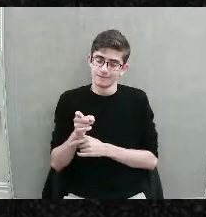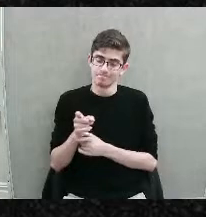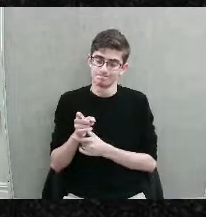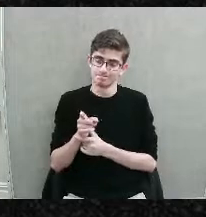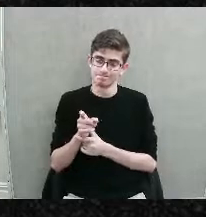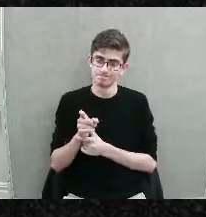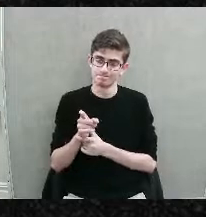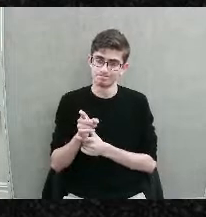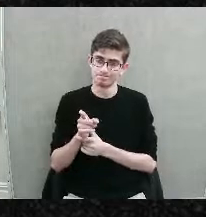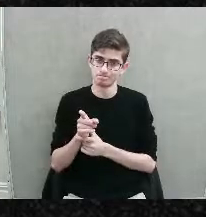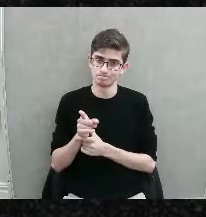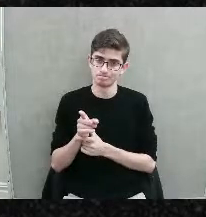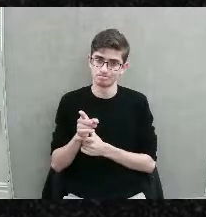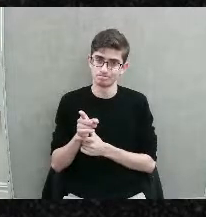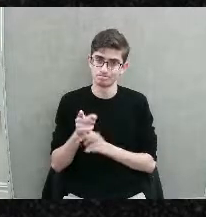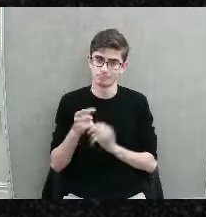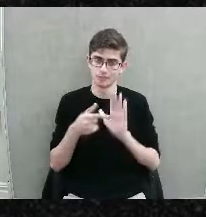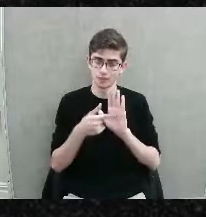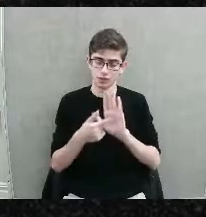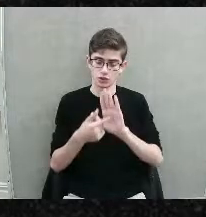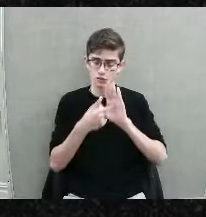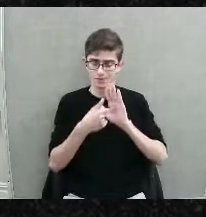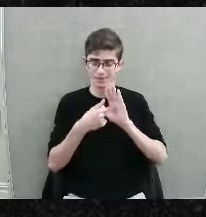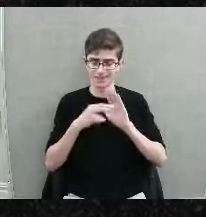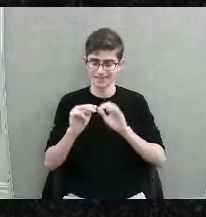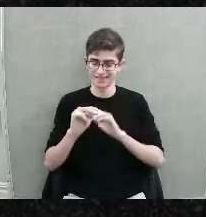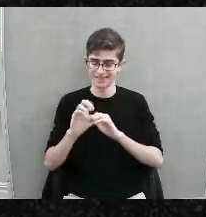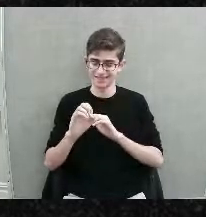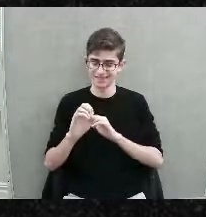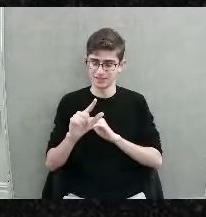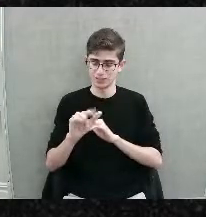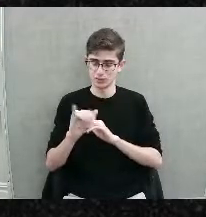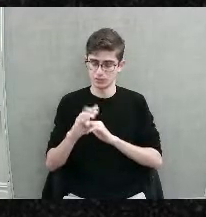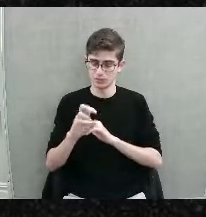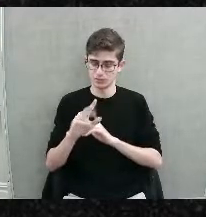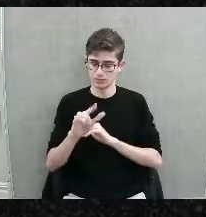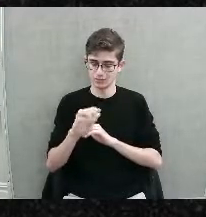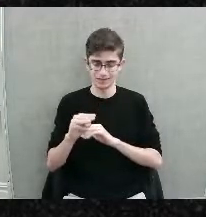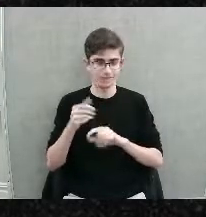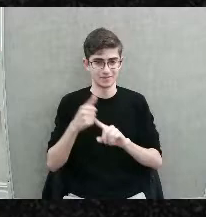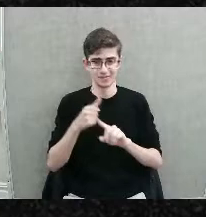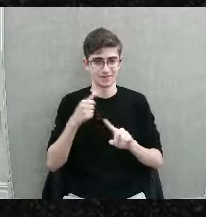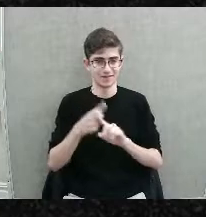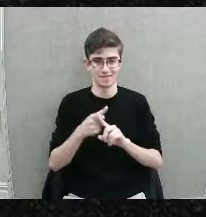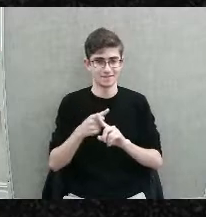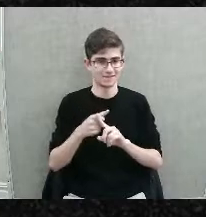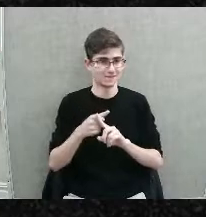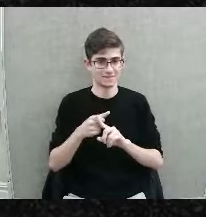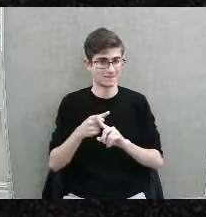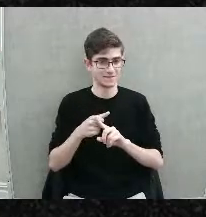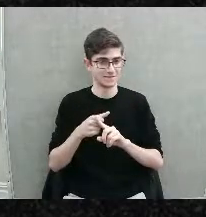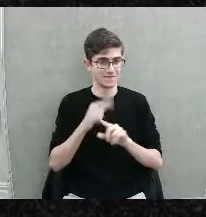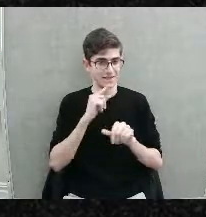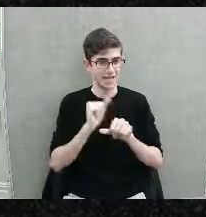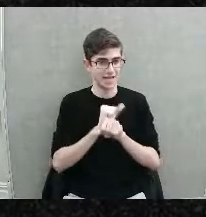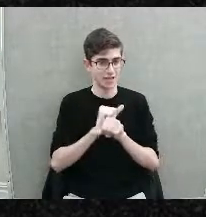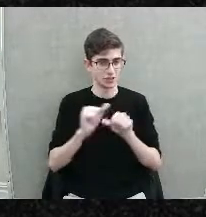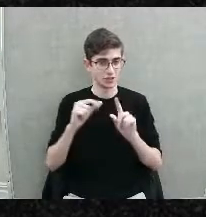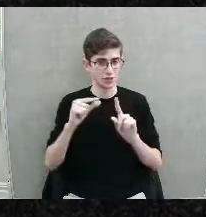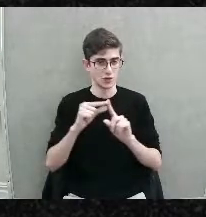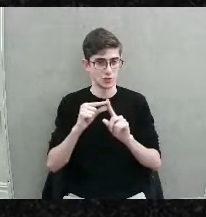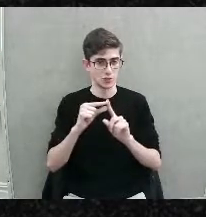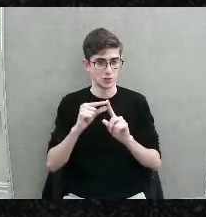what he shows us is that neoliberalism is today an empty signifier. It's actually a term that